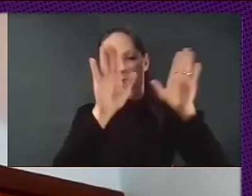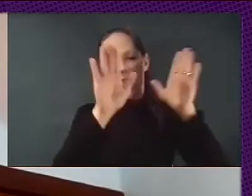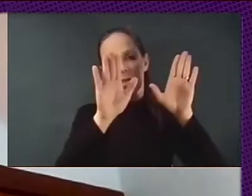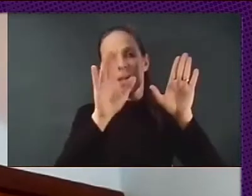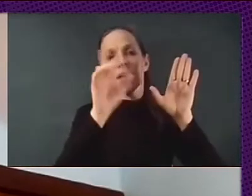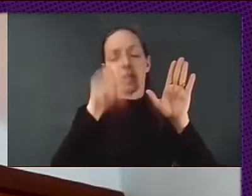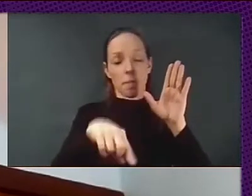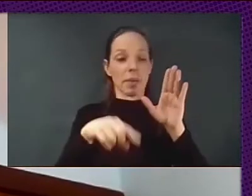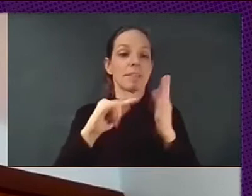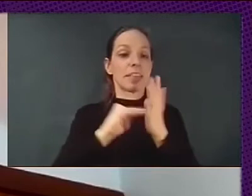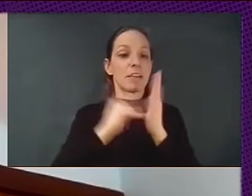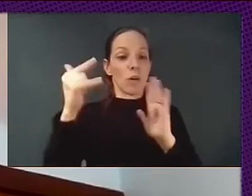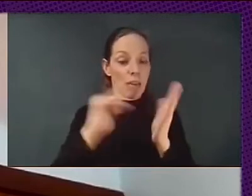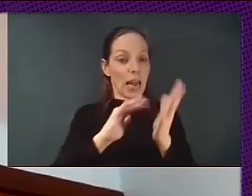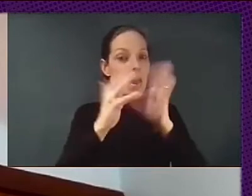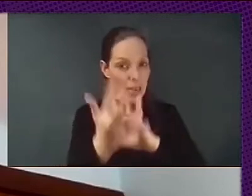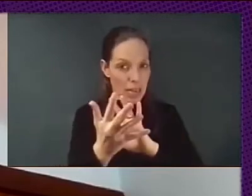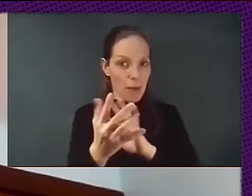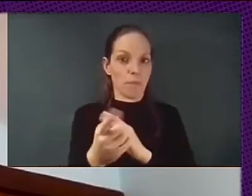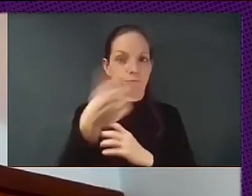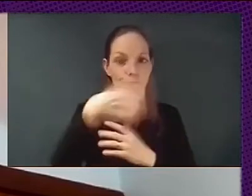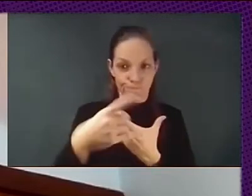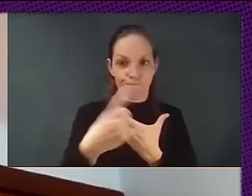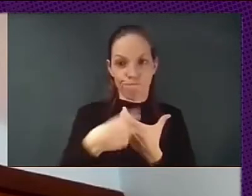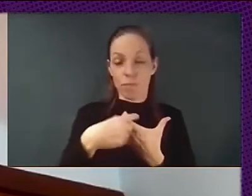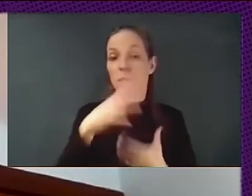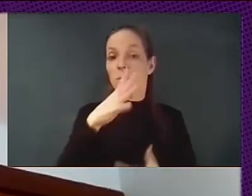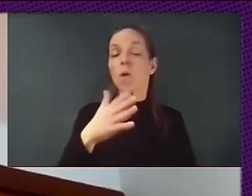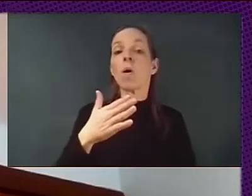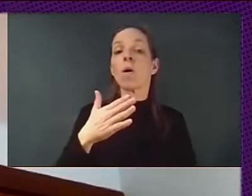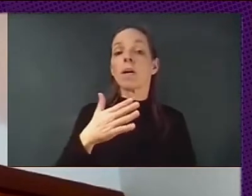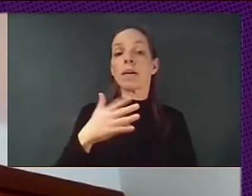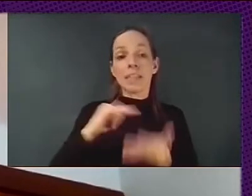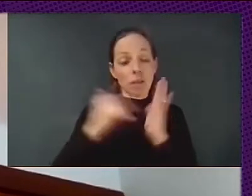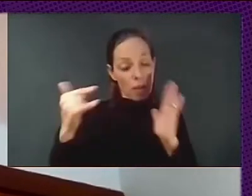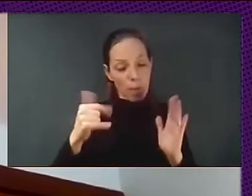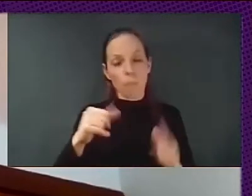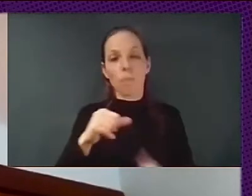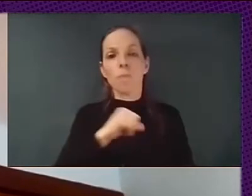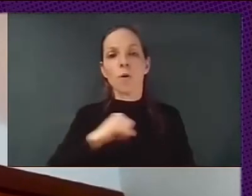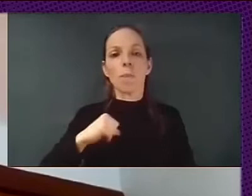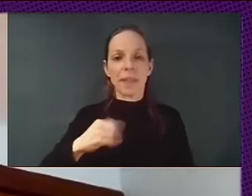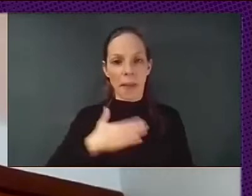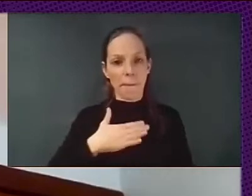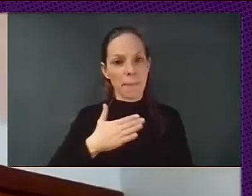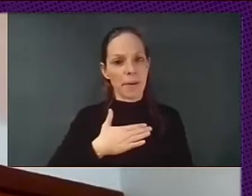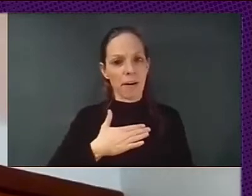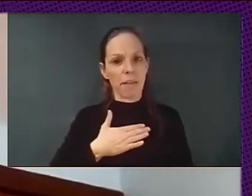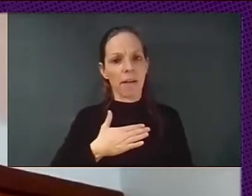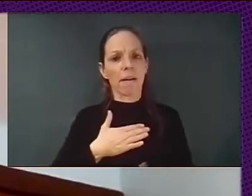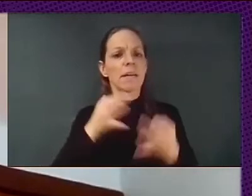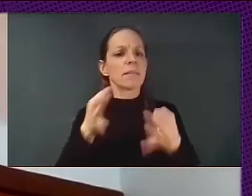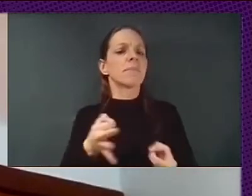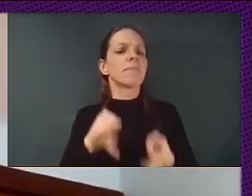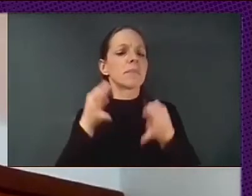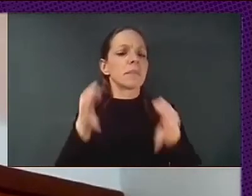technology will always benefit the rich countries. When you have 80% of your population that can't read for meaning,